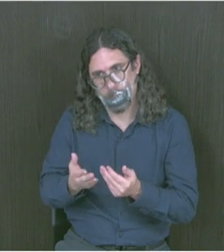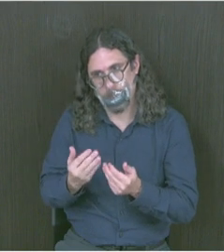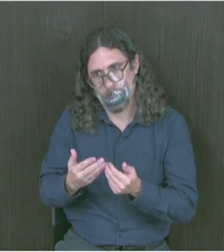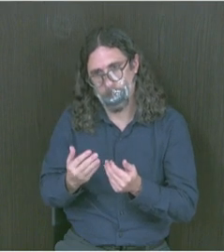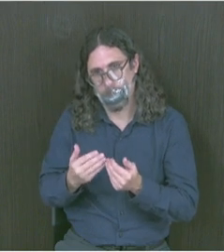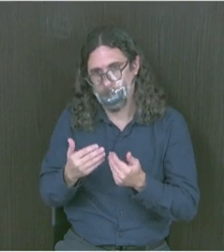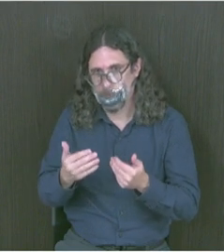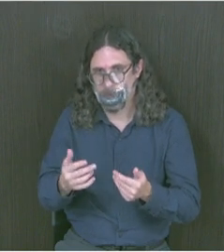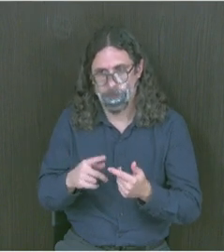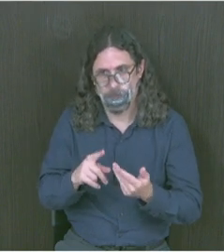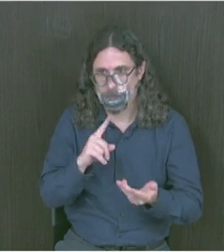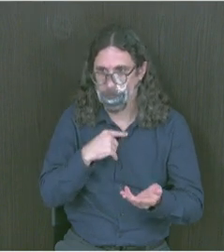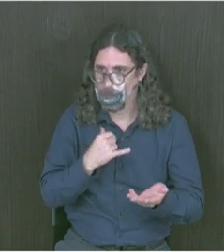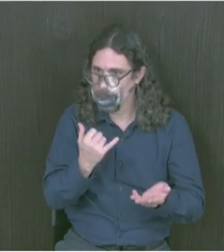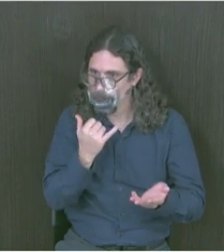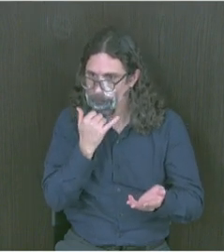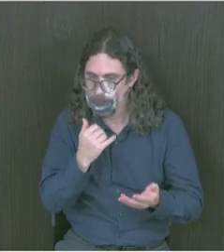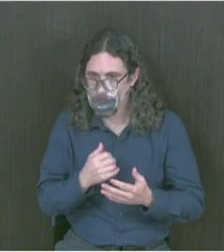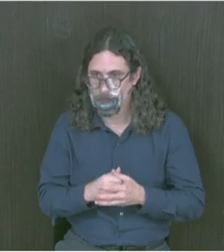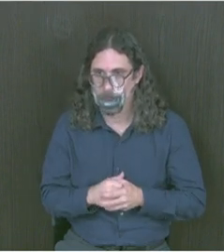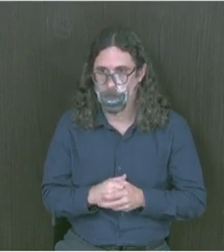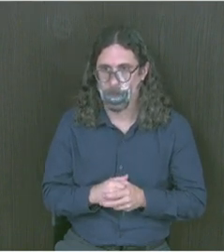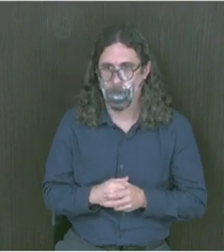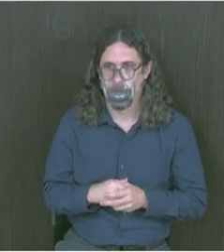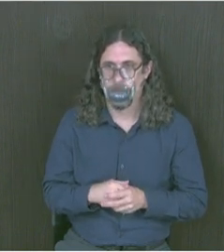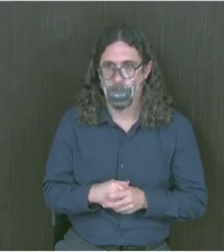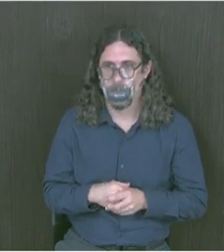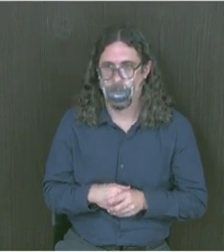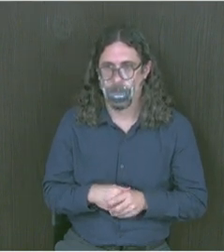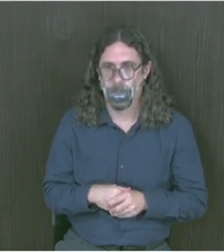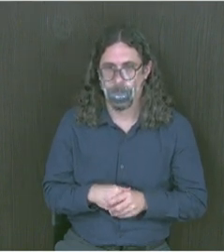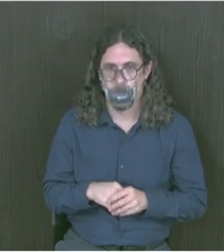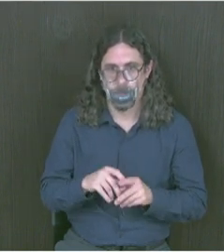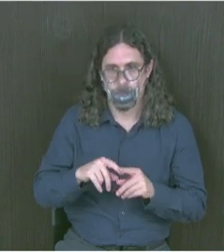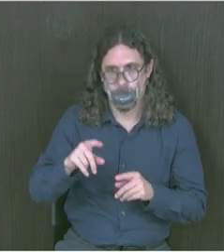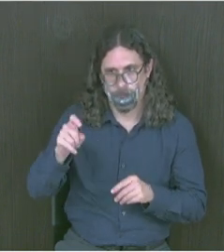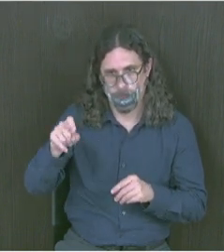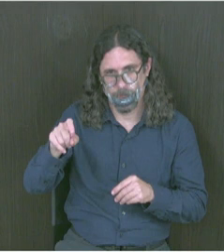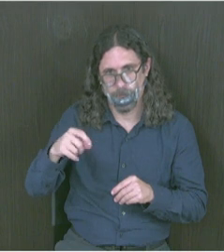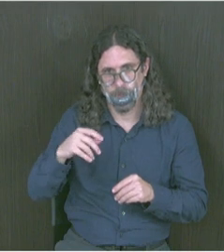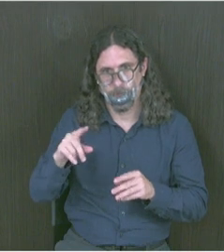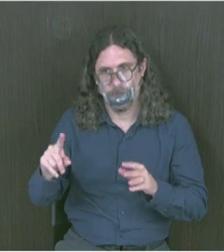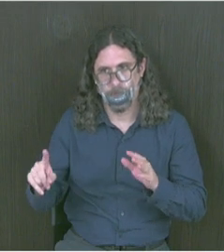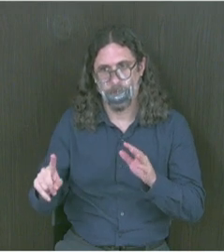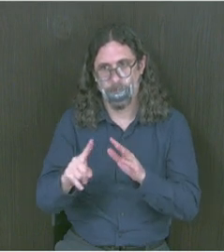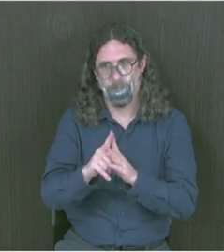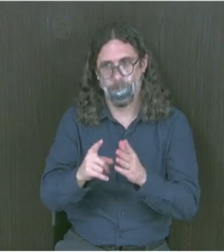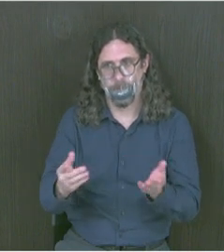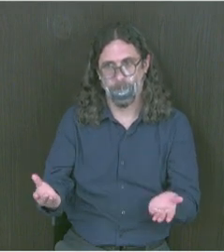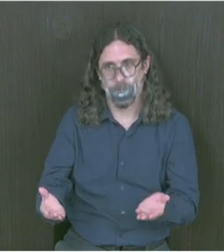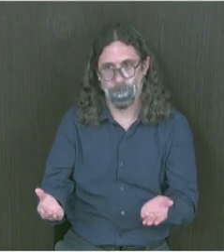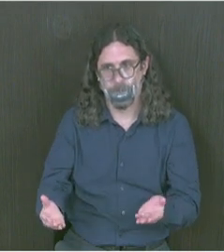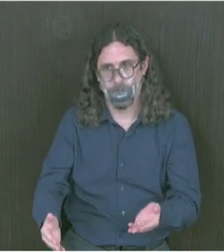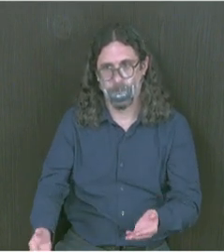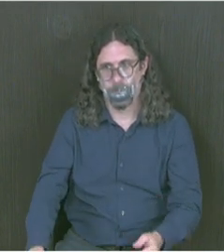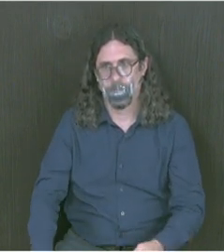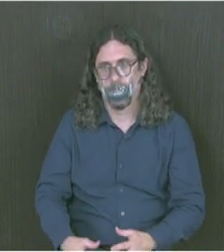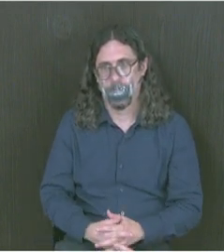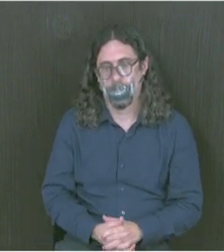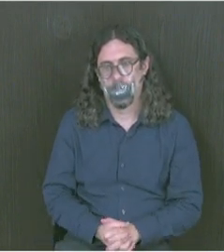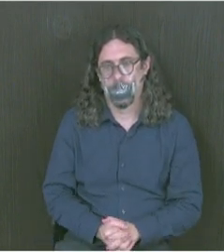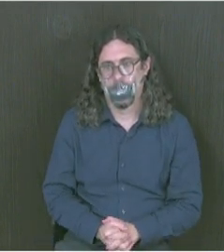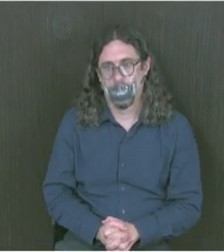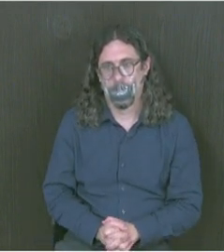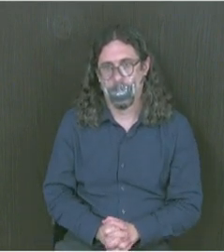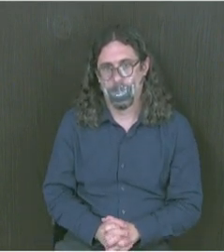opportunity to provide us with a detailed list of where you think we made errors, so thereby giving you an opportunity to rehabilitate some of